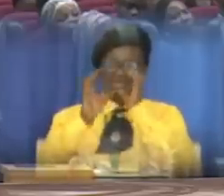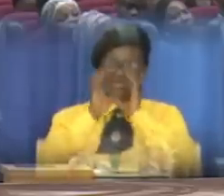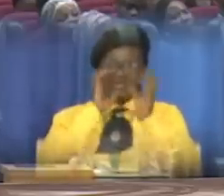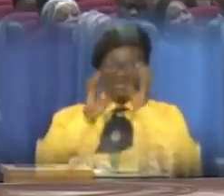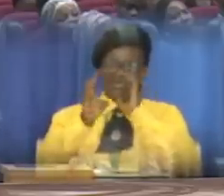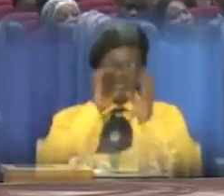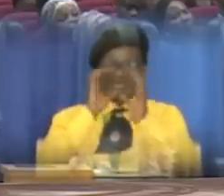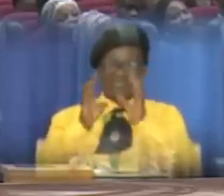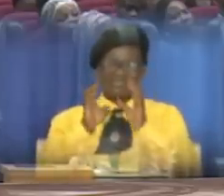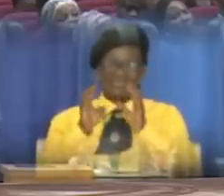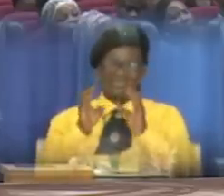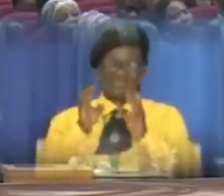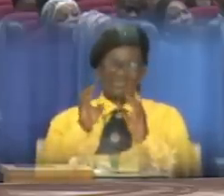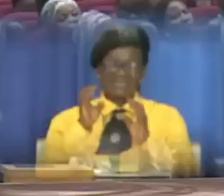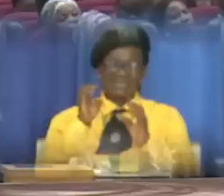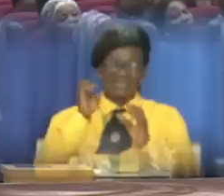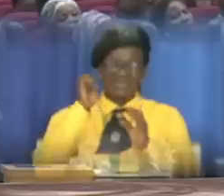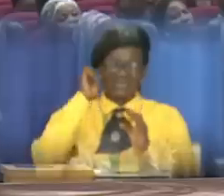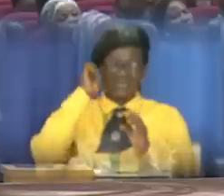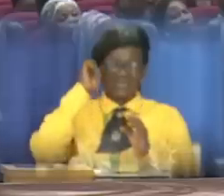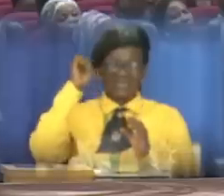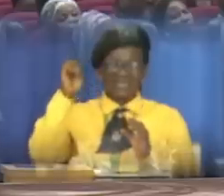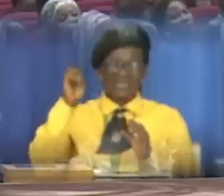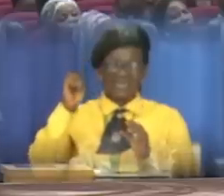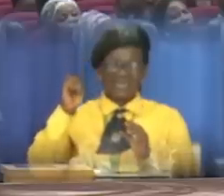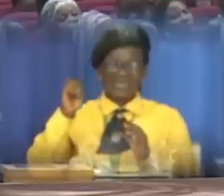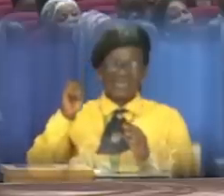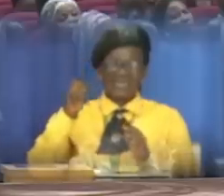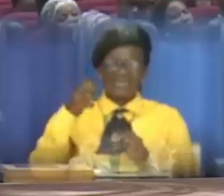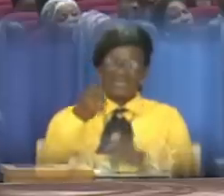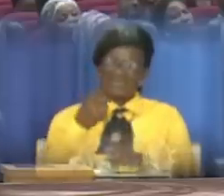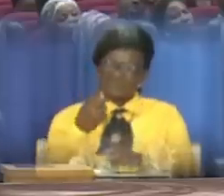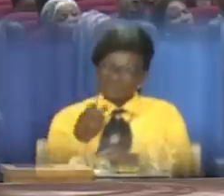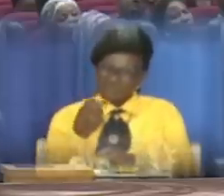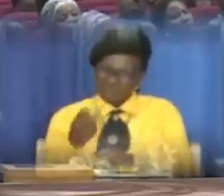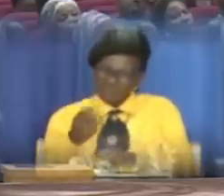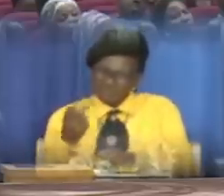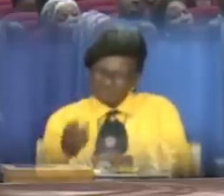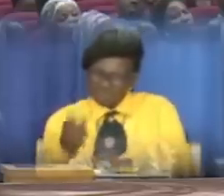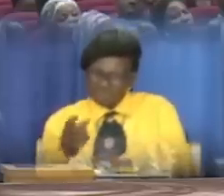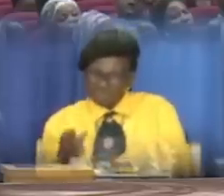He patted the place where the wife was sitting,